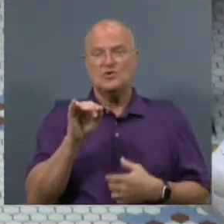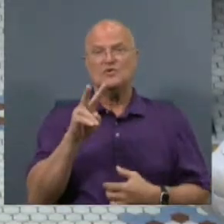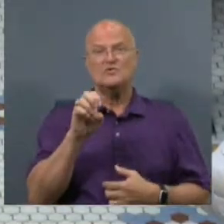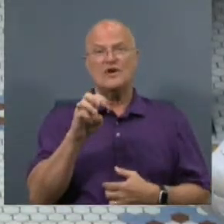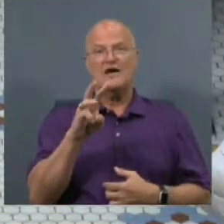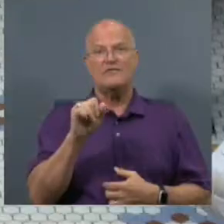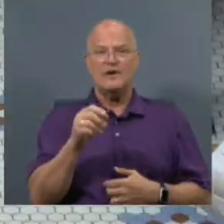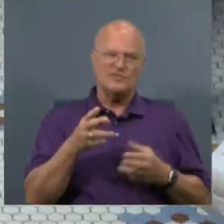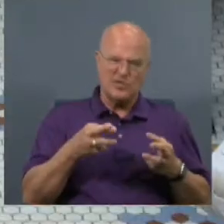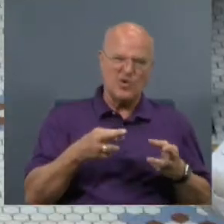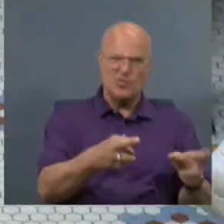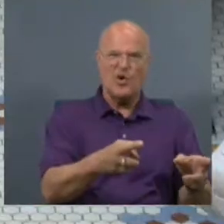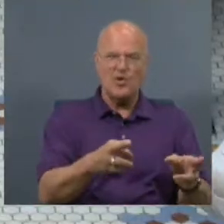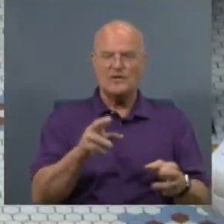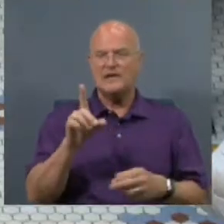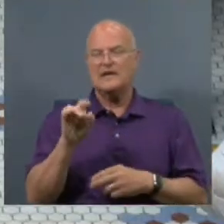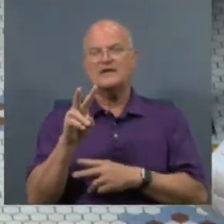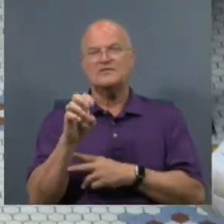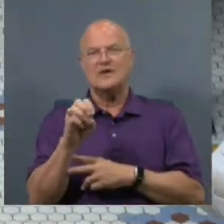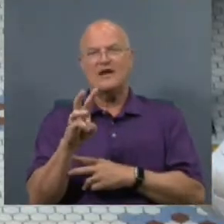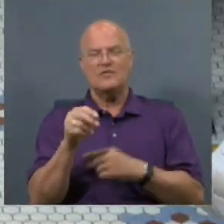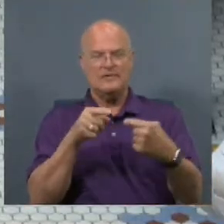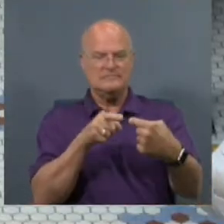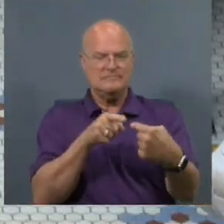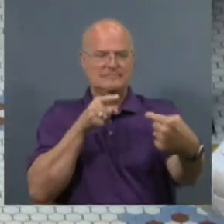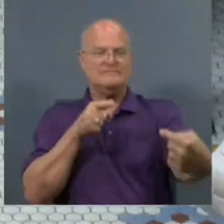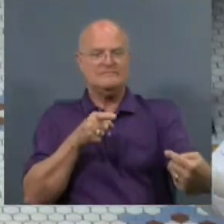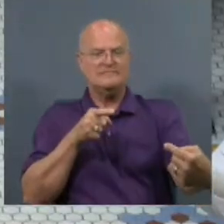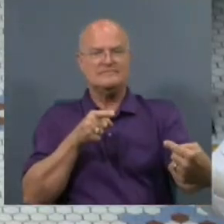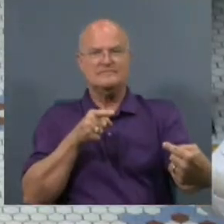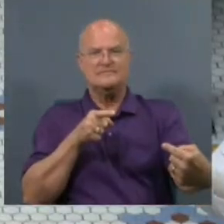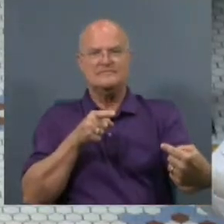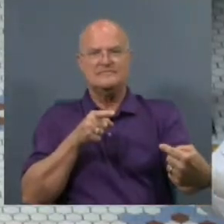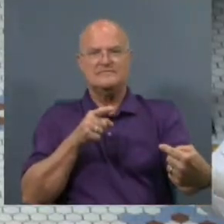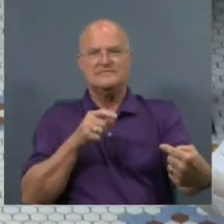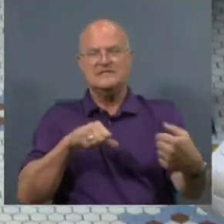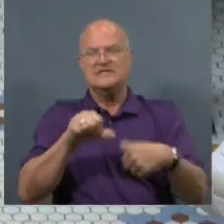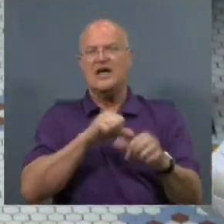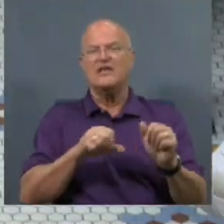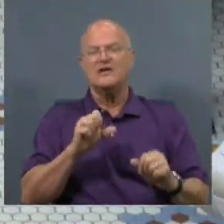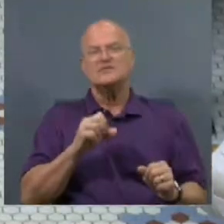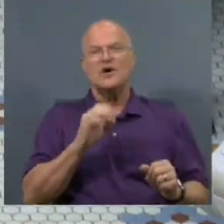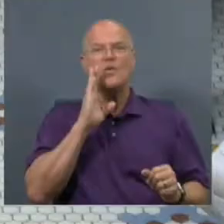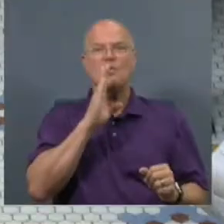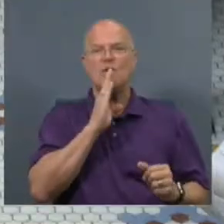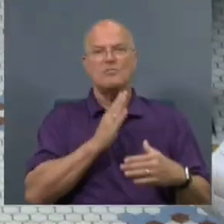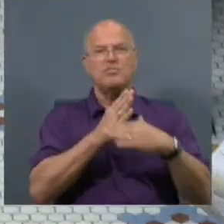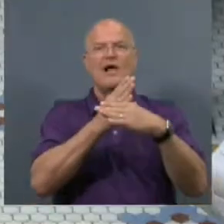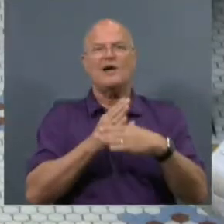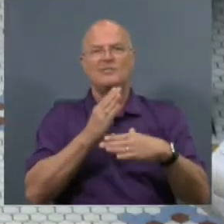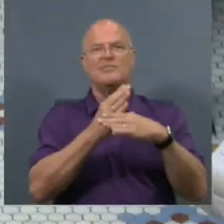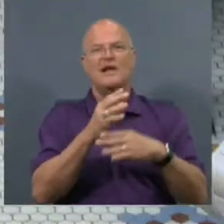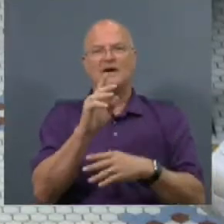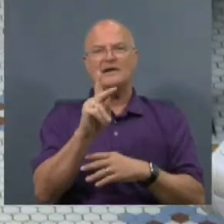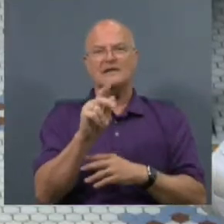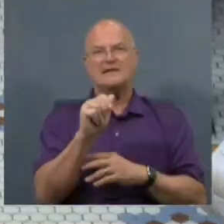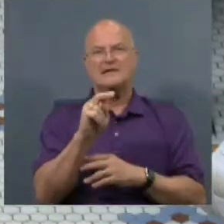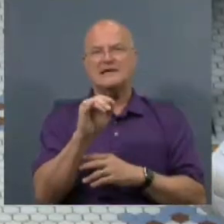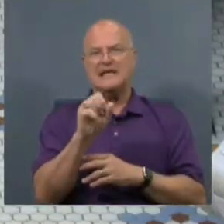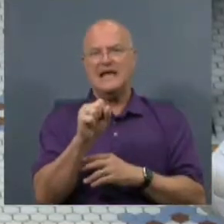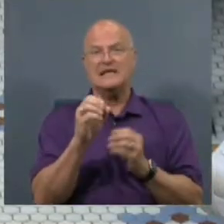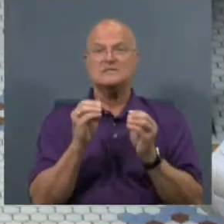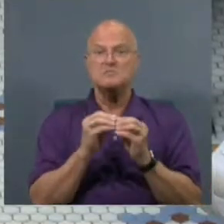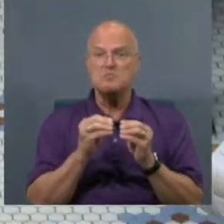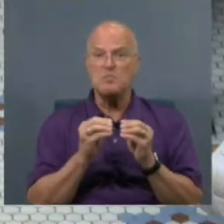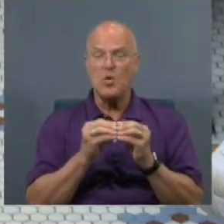a road and a driveway nearly directly across the street from one another. It's going to block up Canis Road more than it